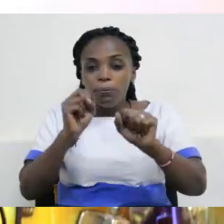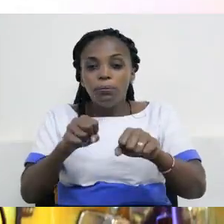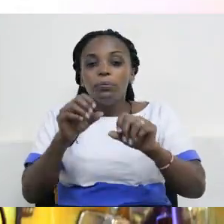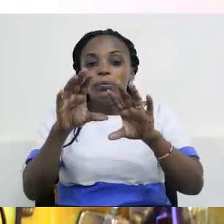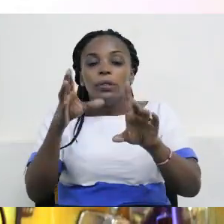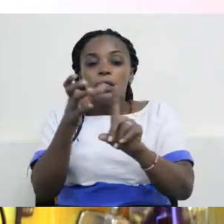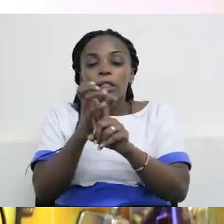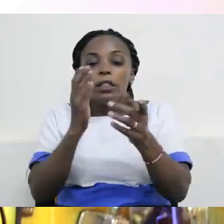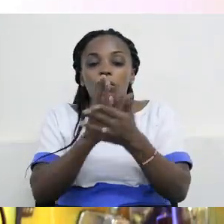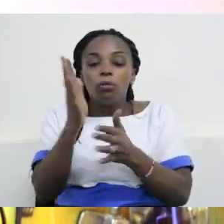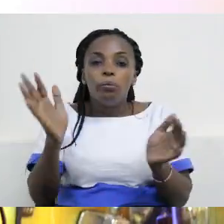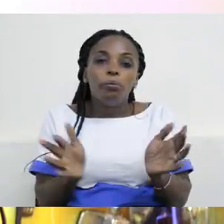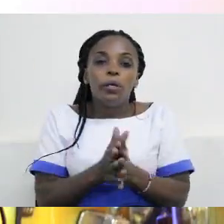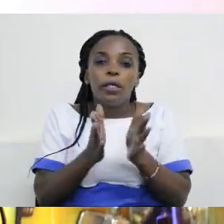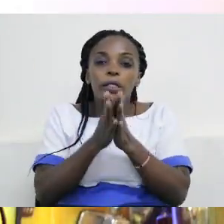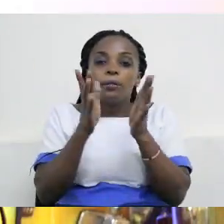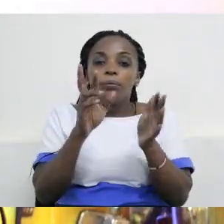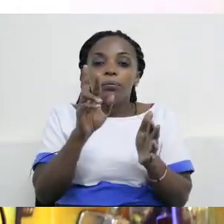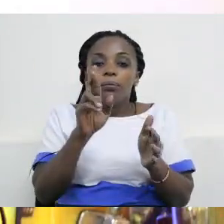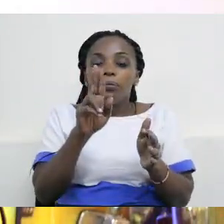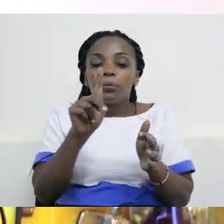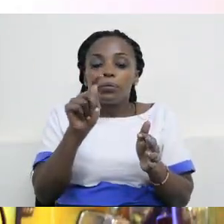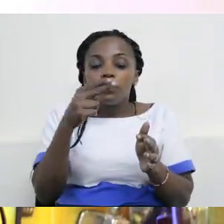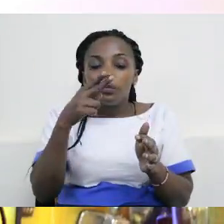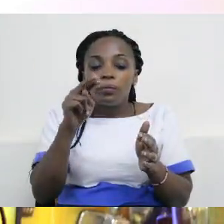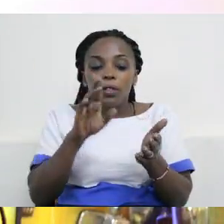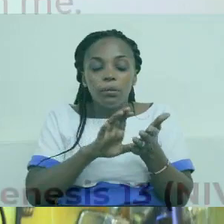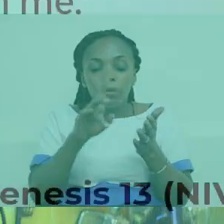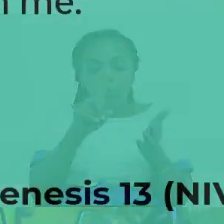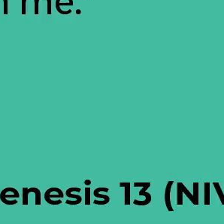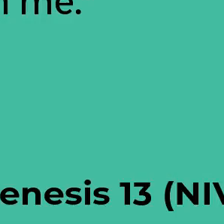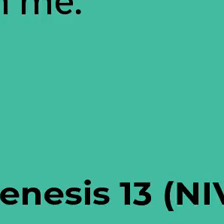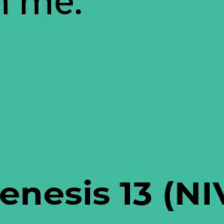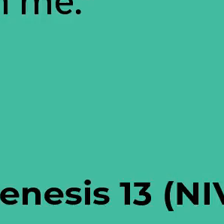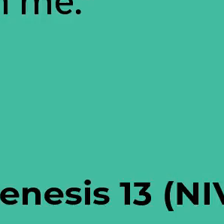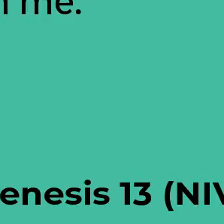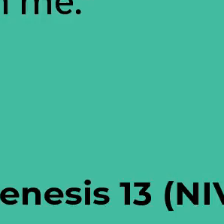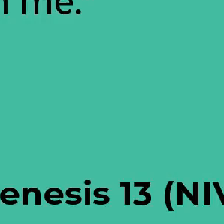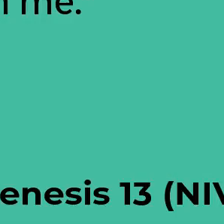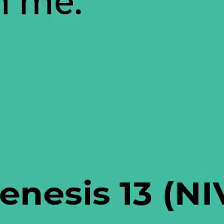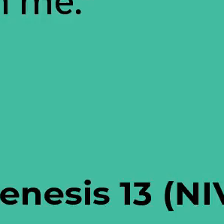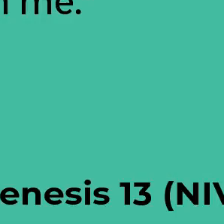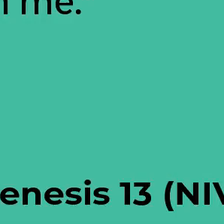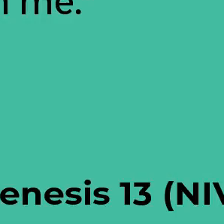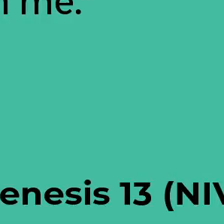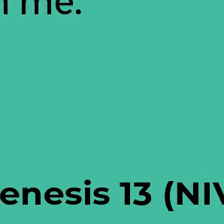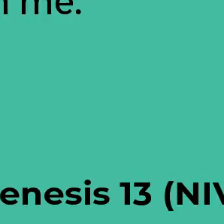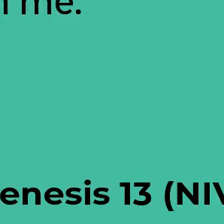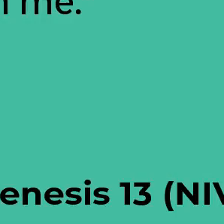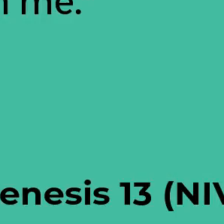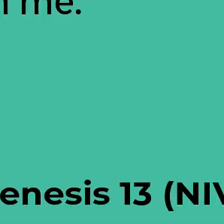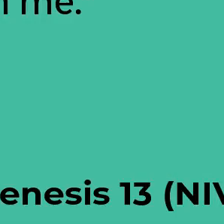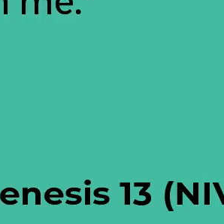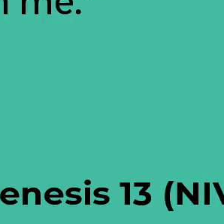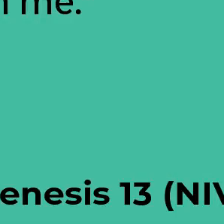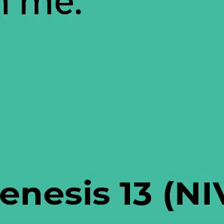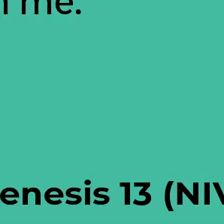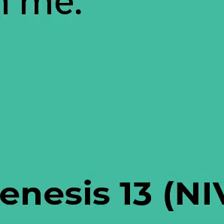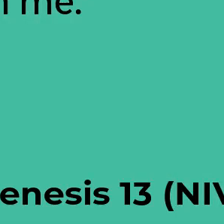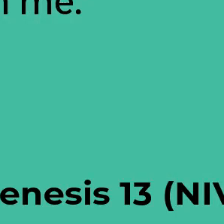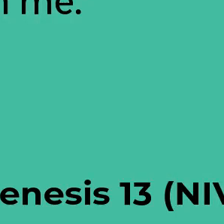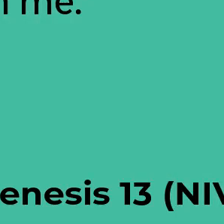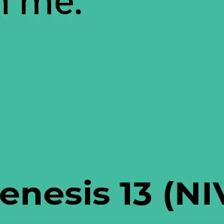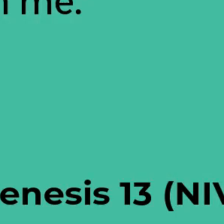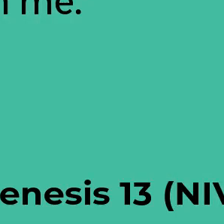through praise. Ruth chapter 1, verse 19 and 20, this is what it says. So the two women, talking about Ruth and